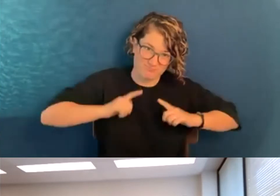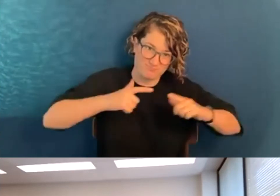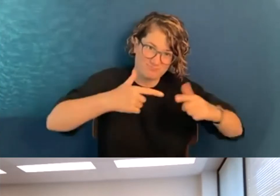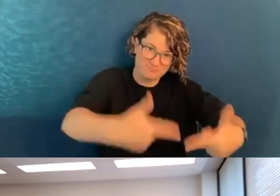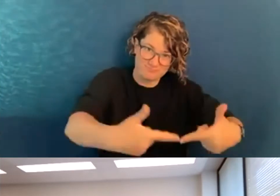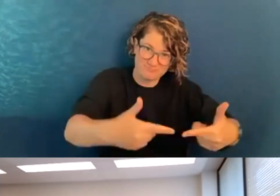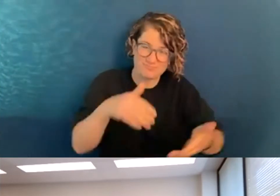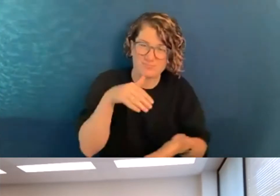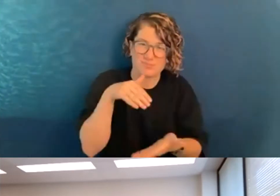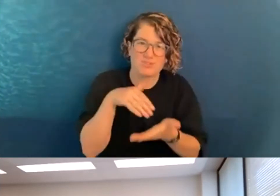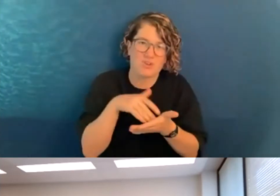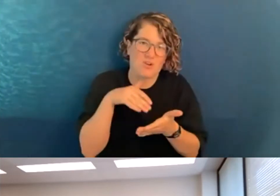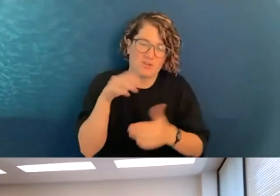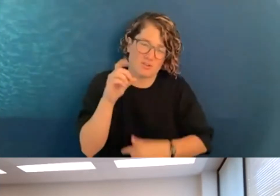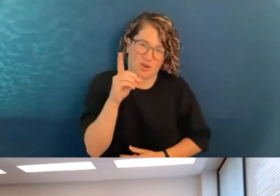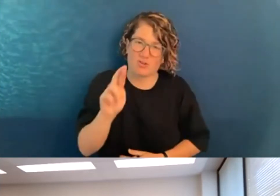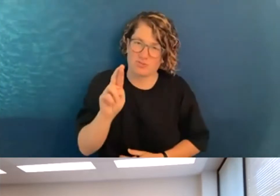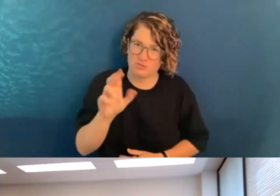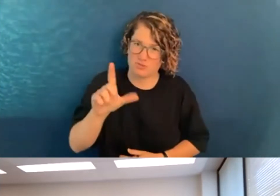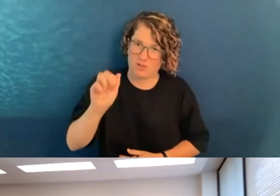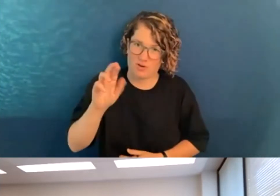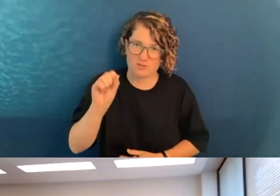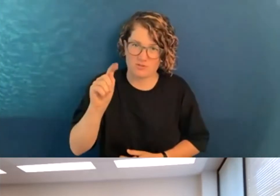Dr. Larstone. Thank you.